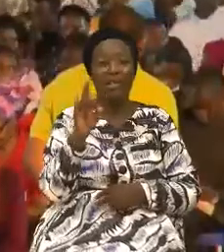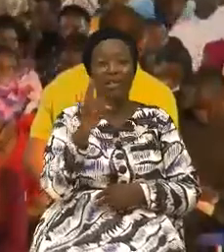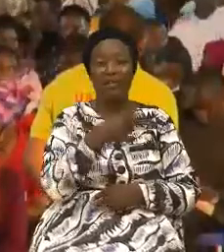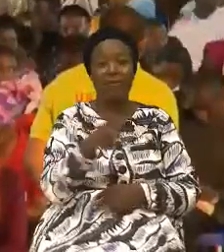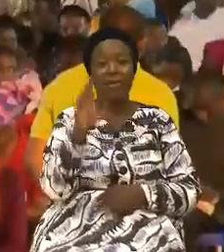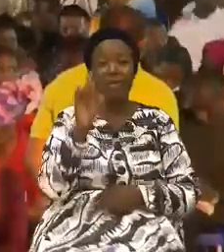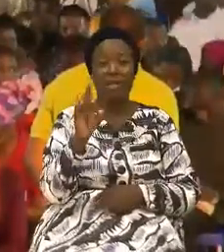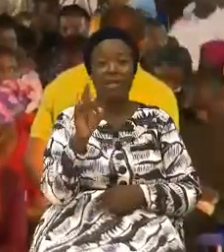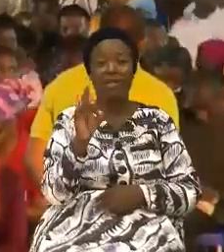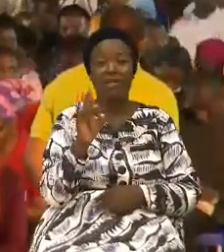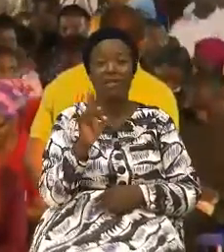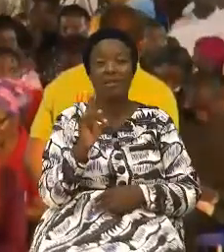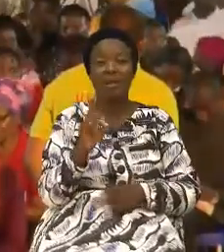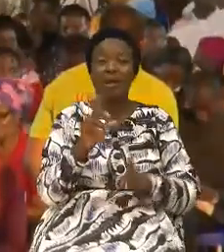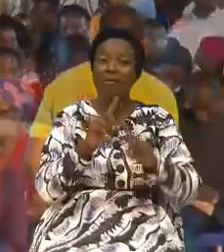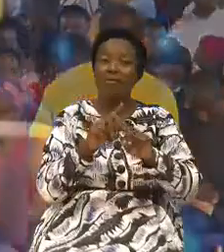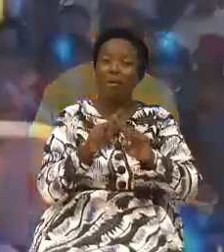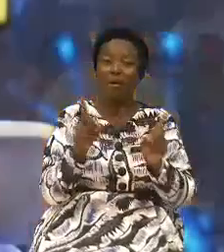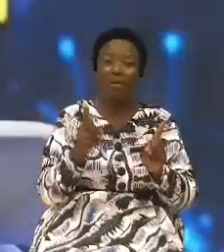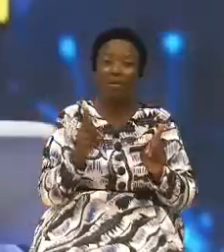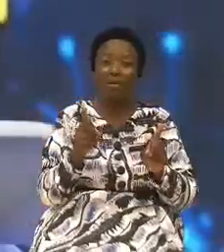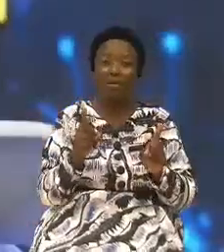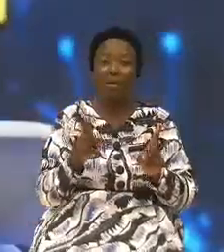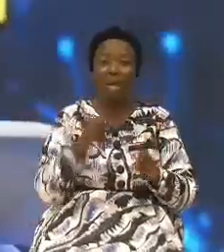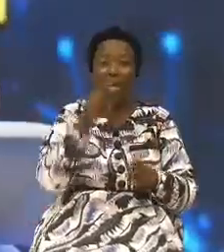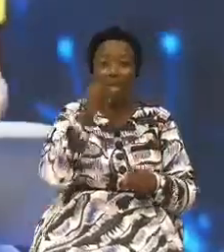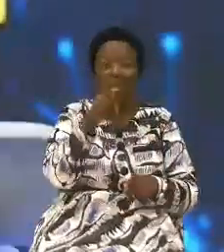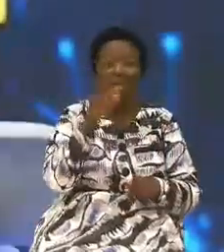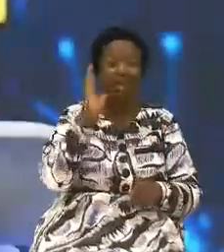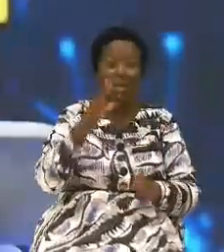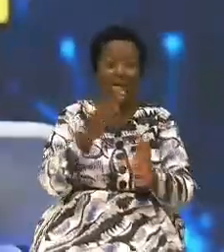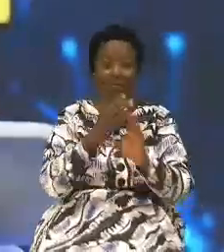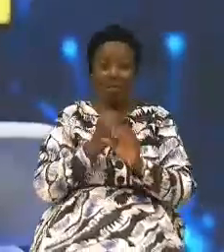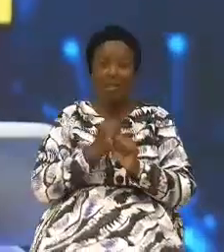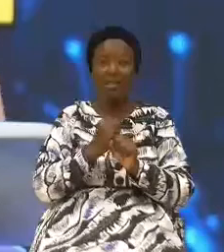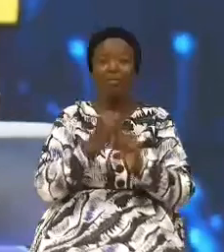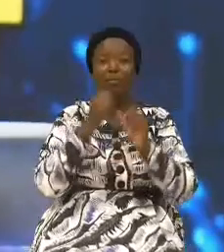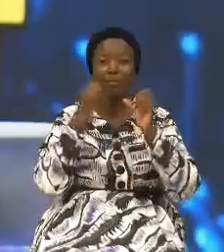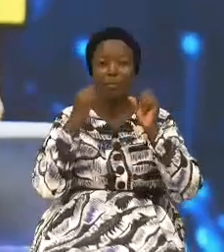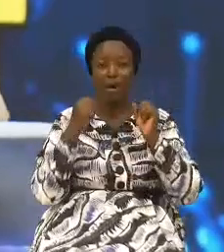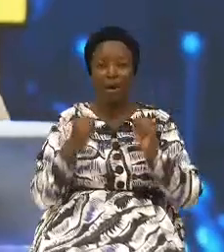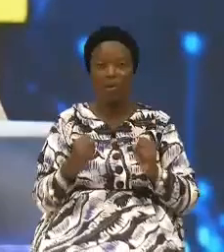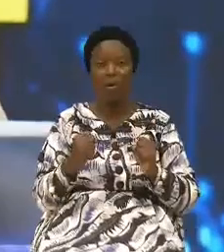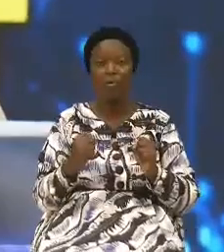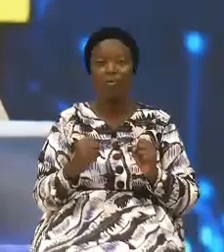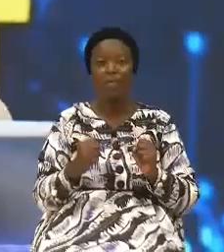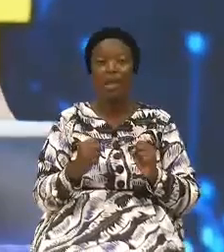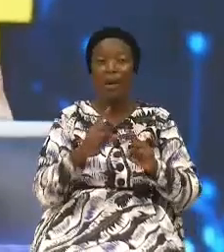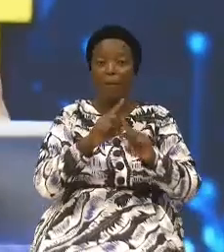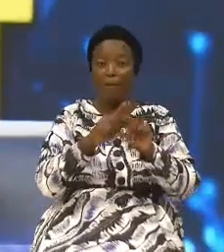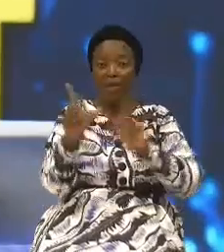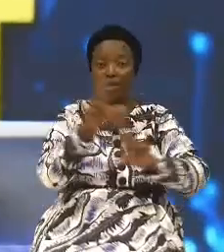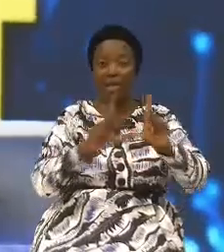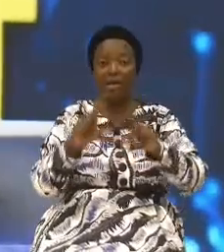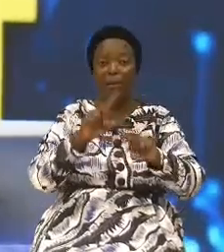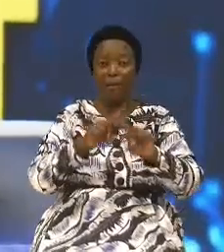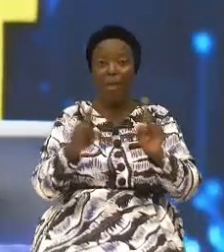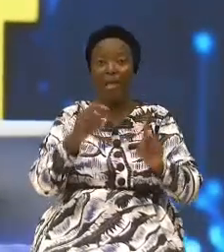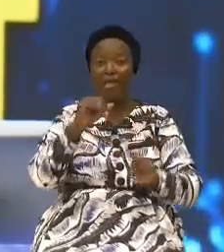Verse 8. But ye shall receive power. But I will receive